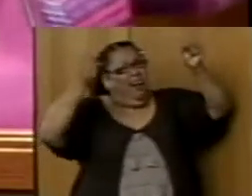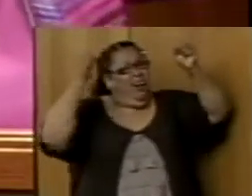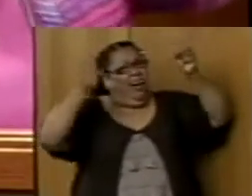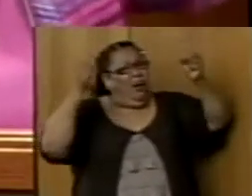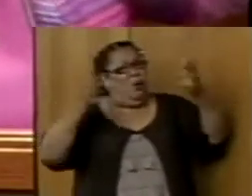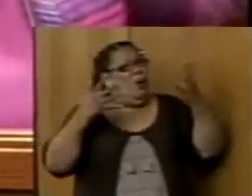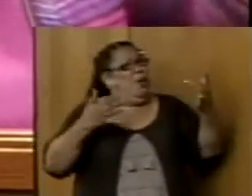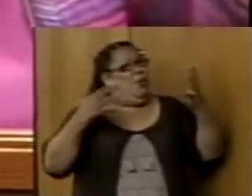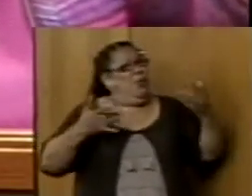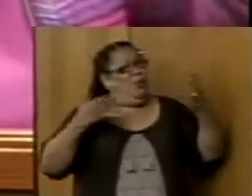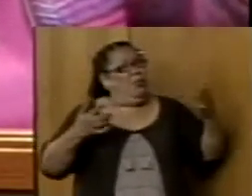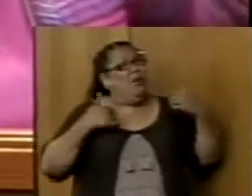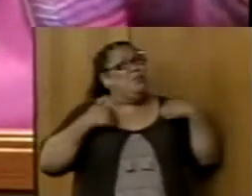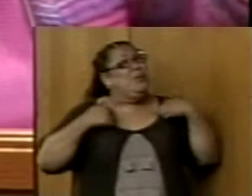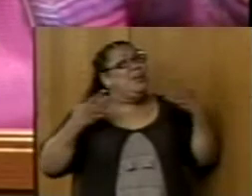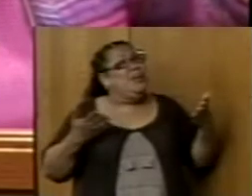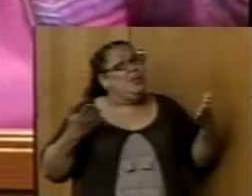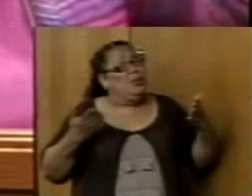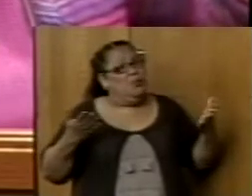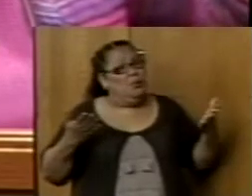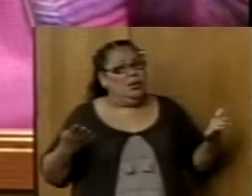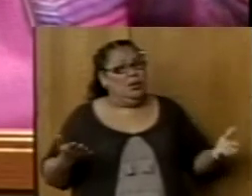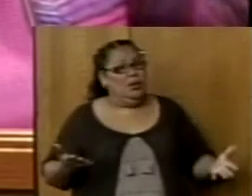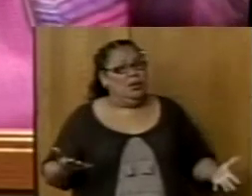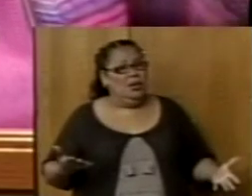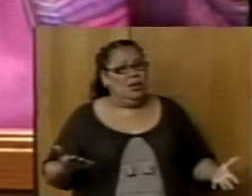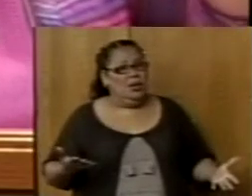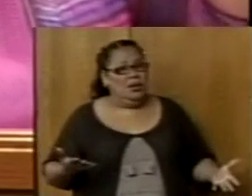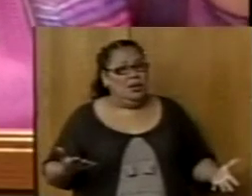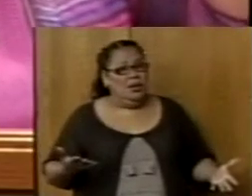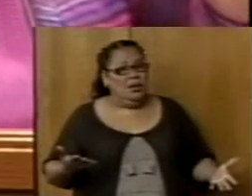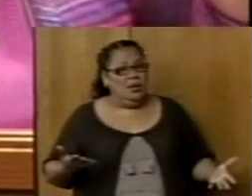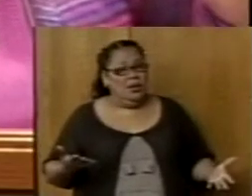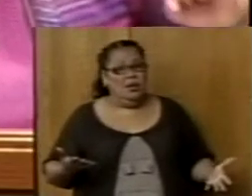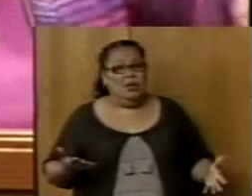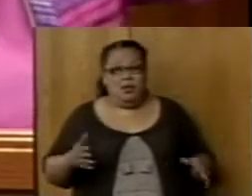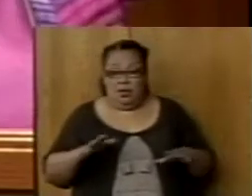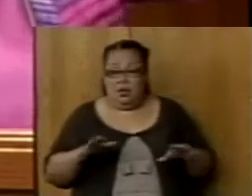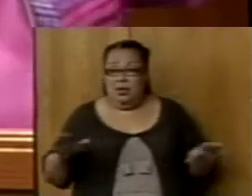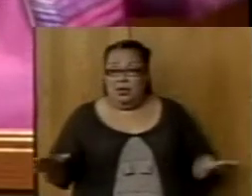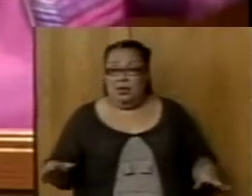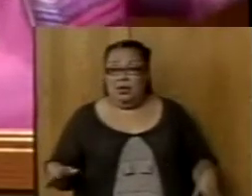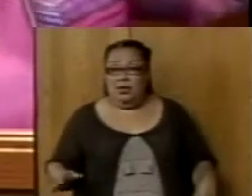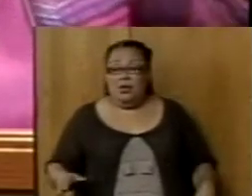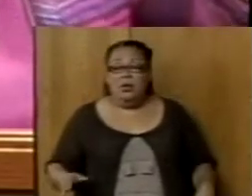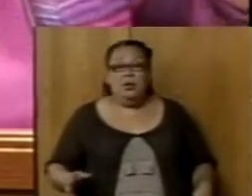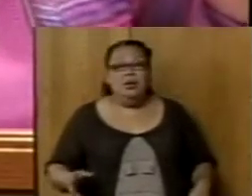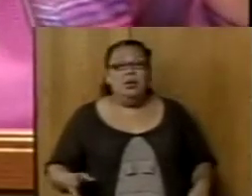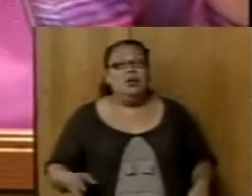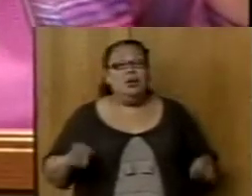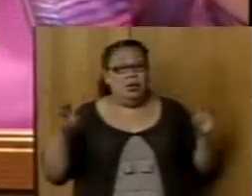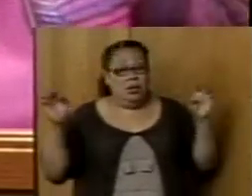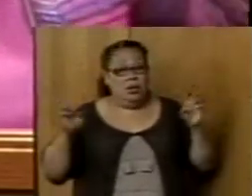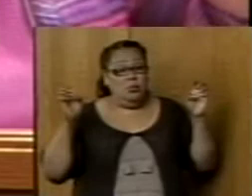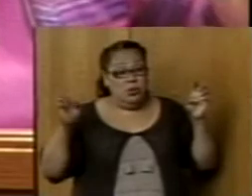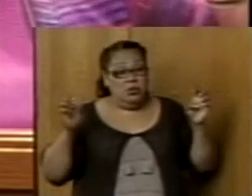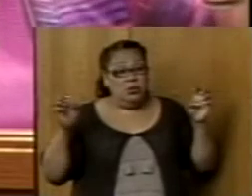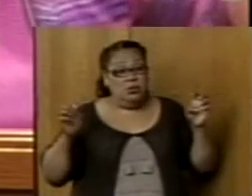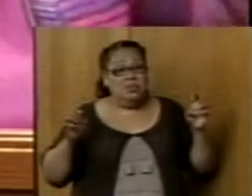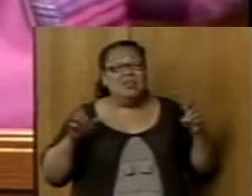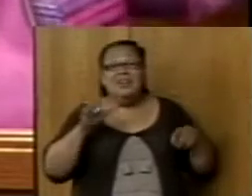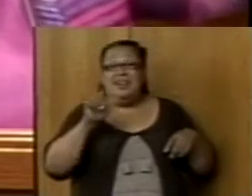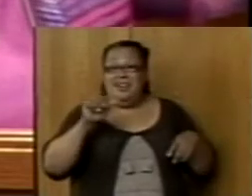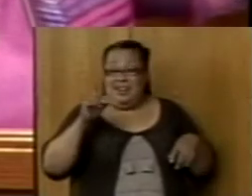hitting the bus. Wait, here I come. It happened to us in junior high. And you know what the child did? The child got on the emergency ladder, and our